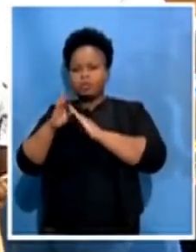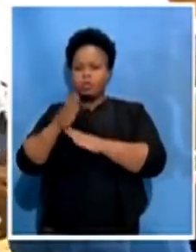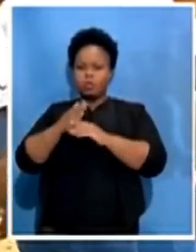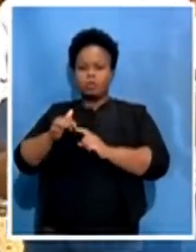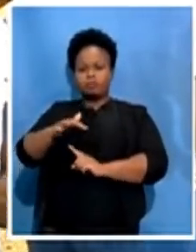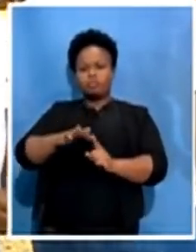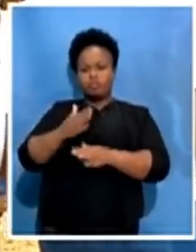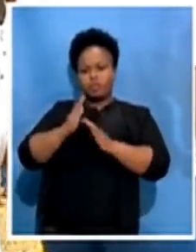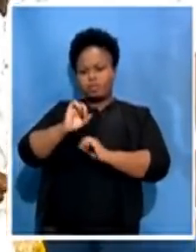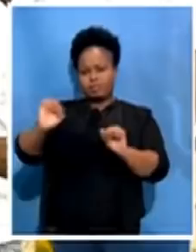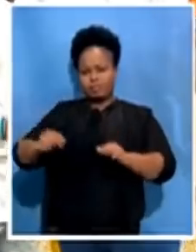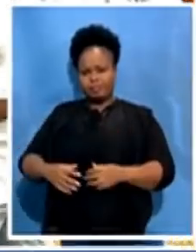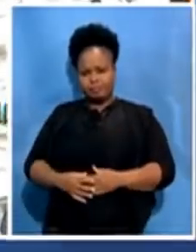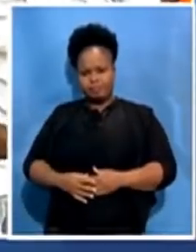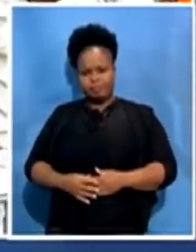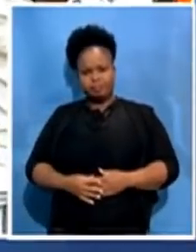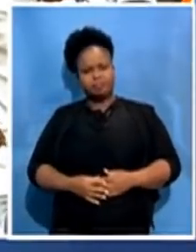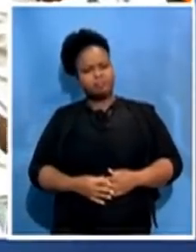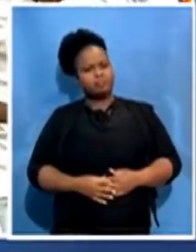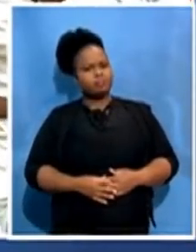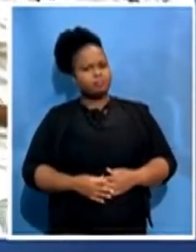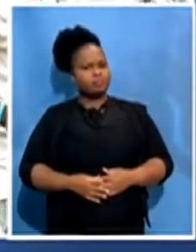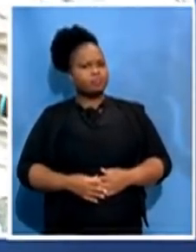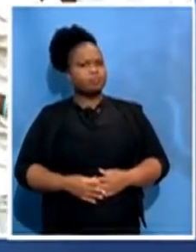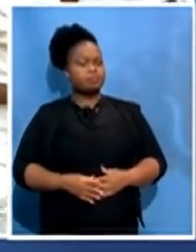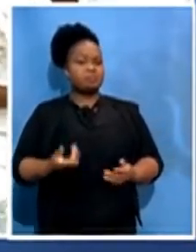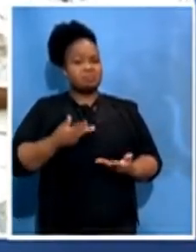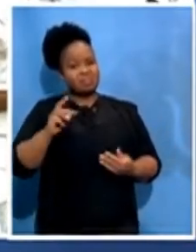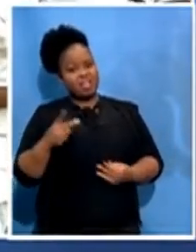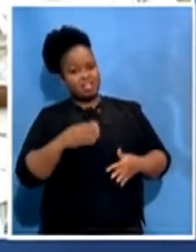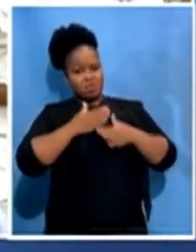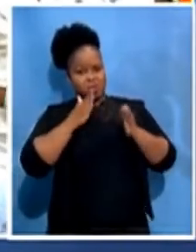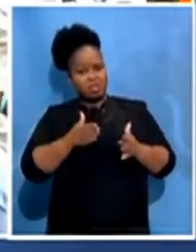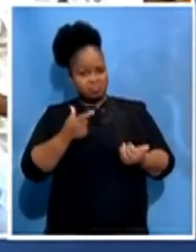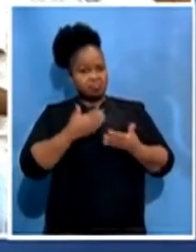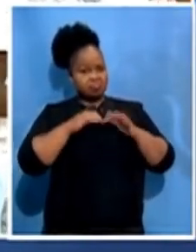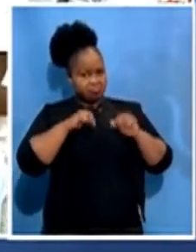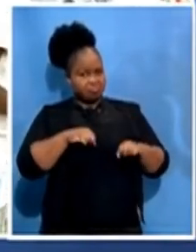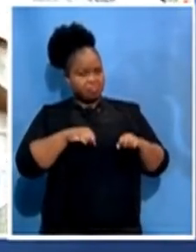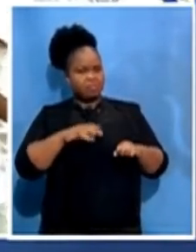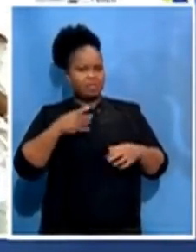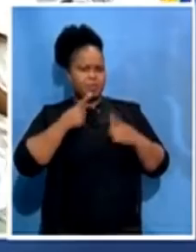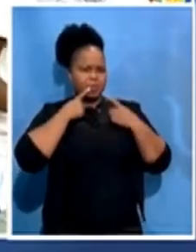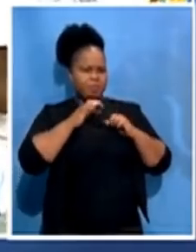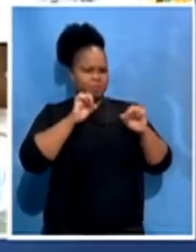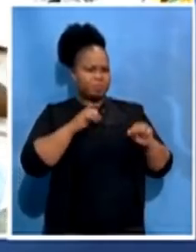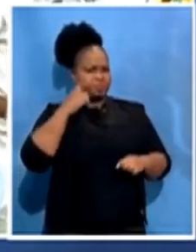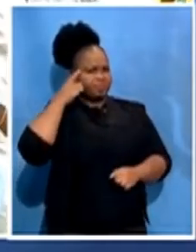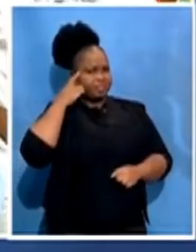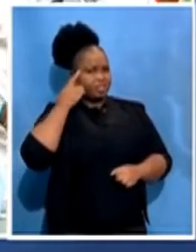if any of the workers are willing to talk to us with regards to some of their plights. Do you think we can have an engagement with some of the